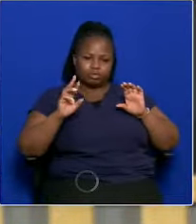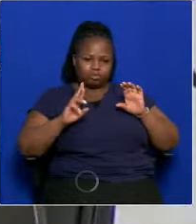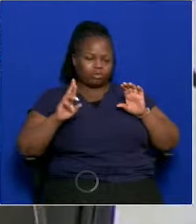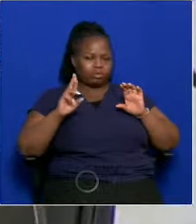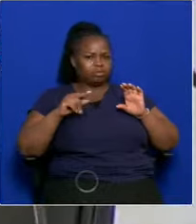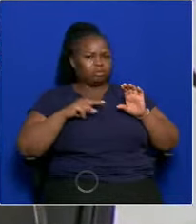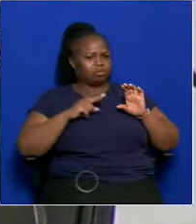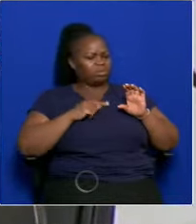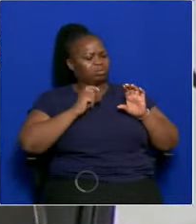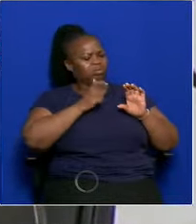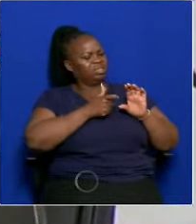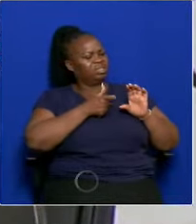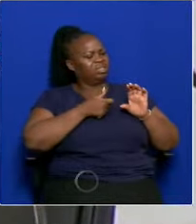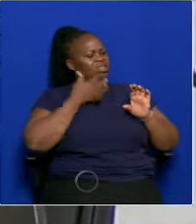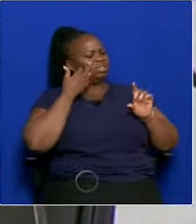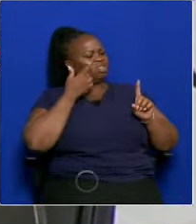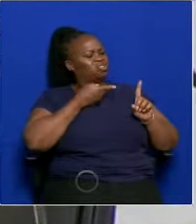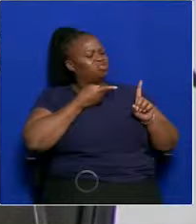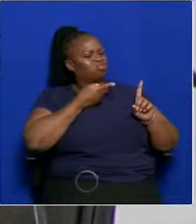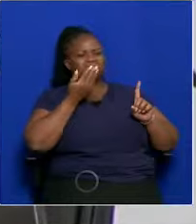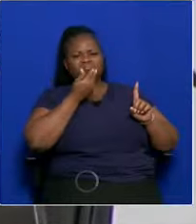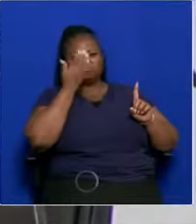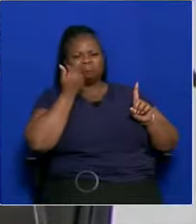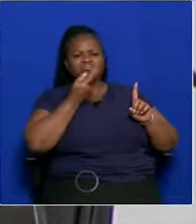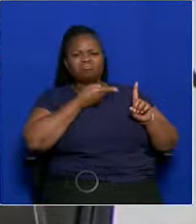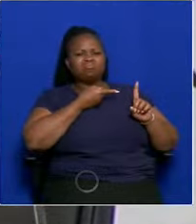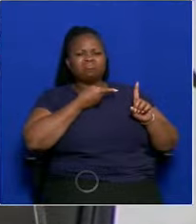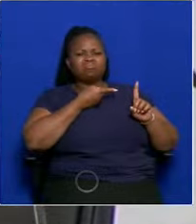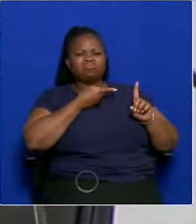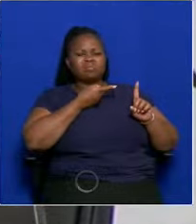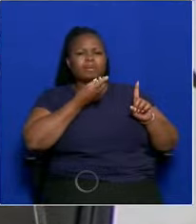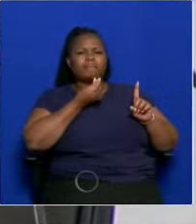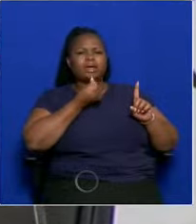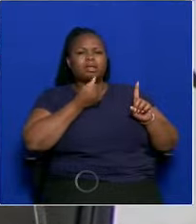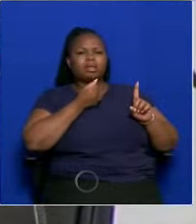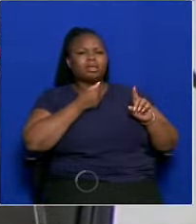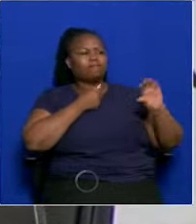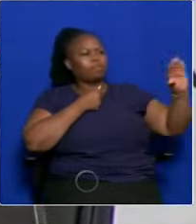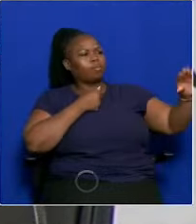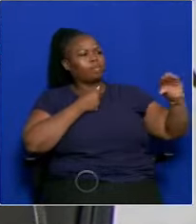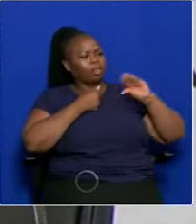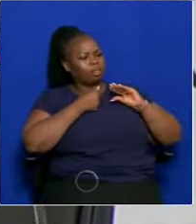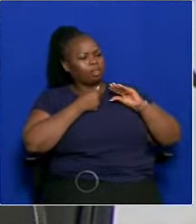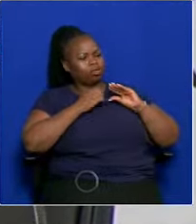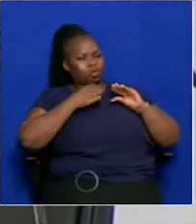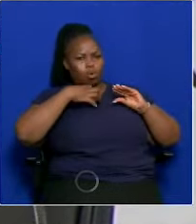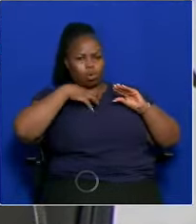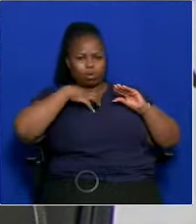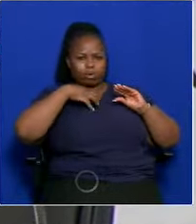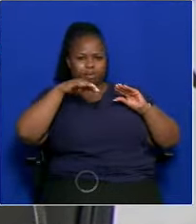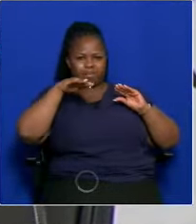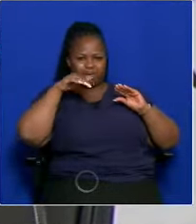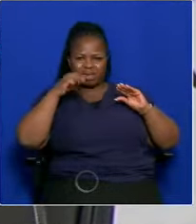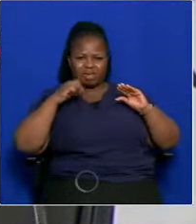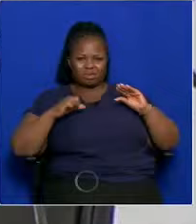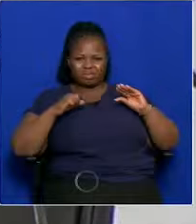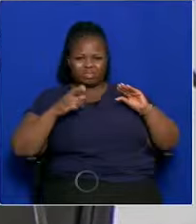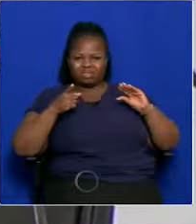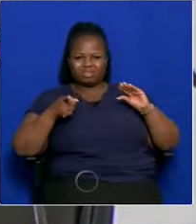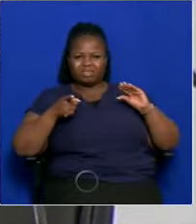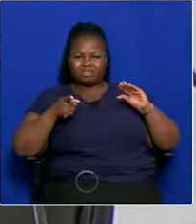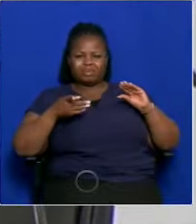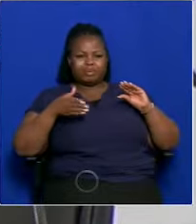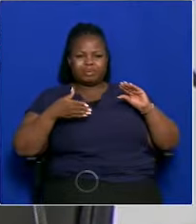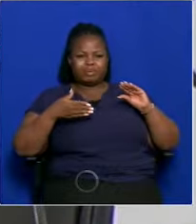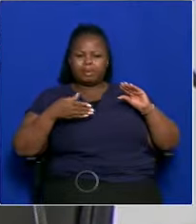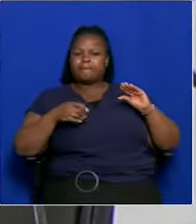of identifying money flowing from Mr. Matlala to your son. So